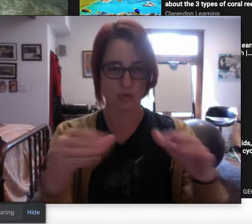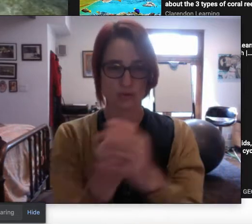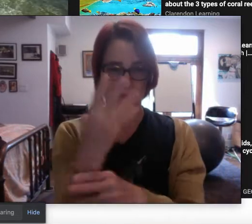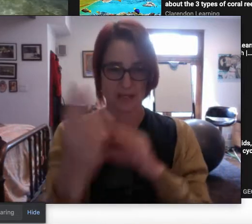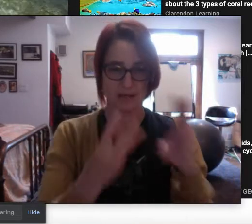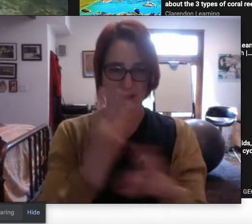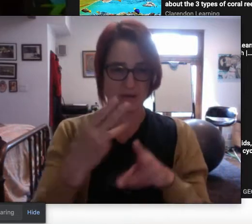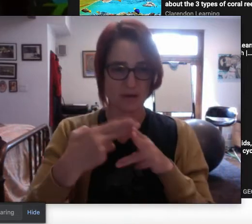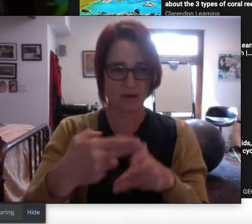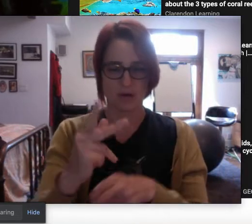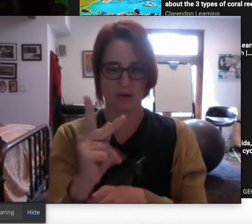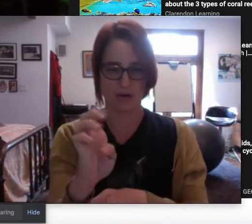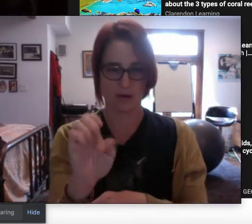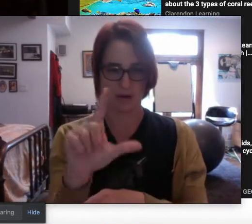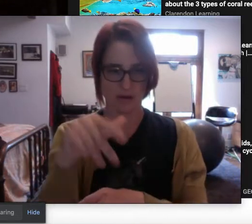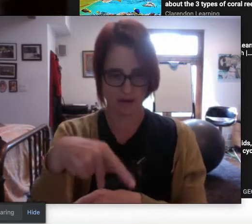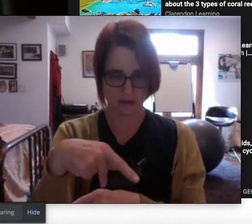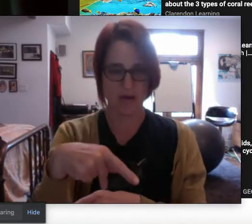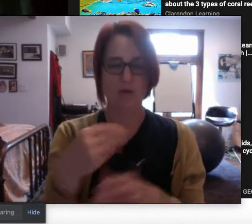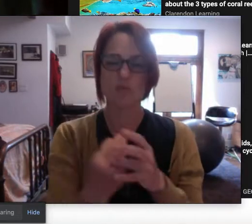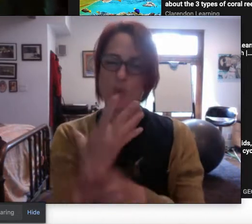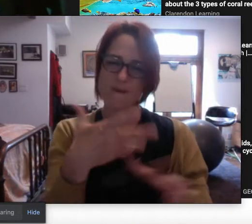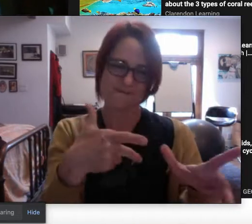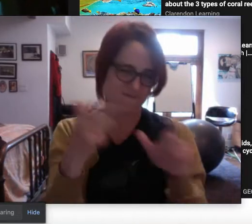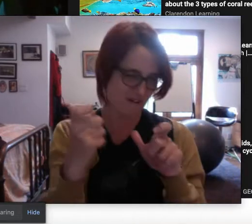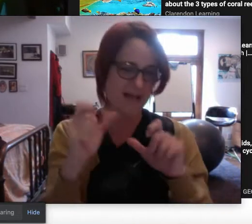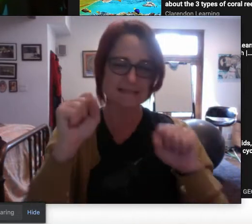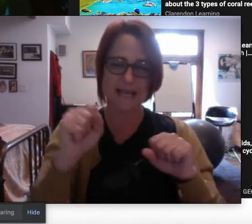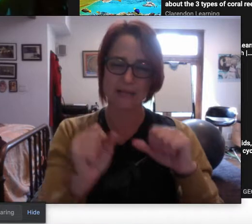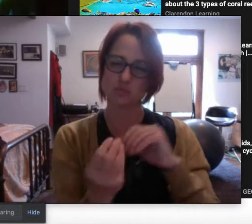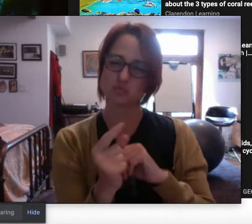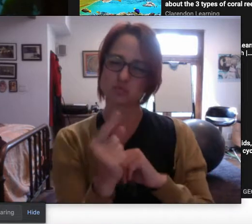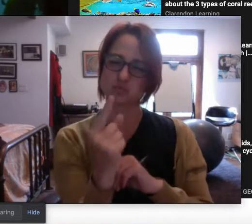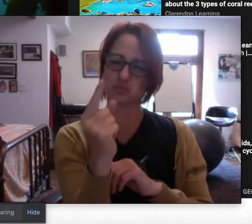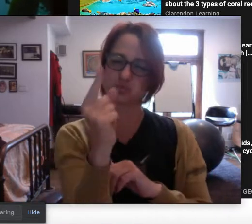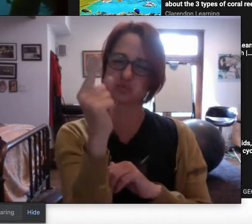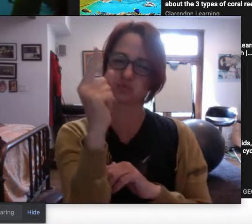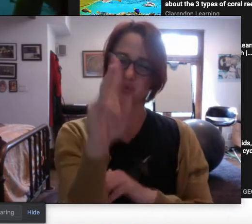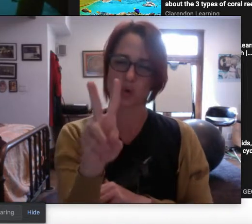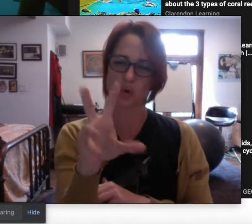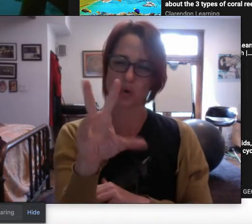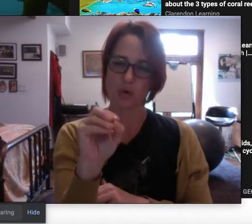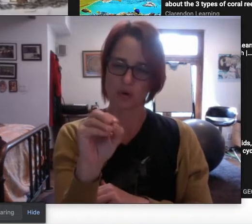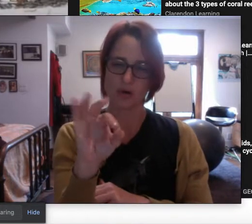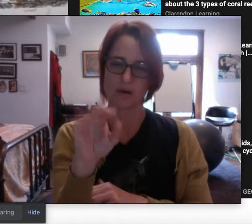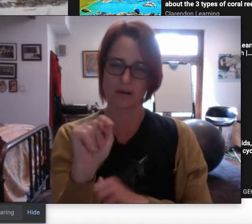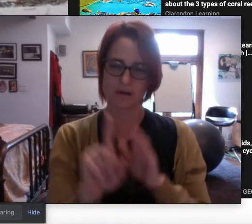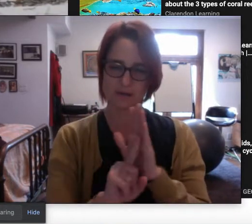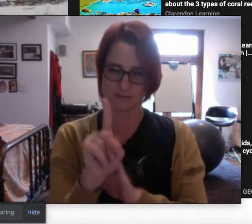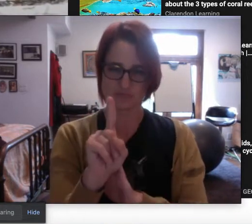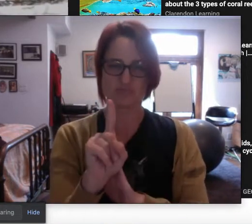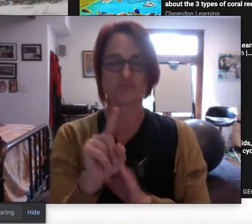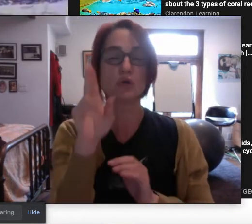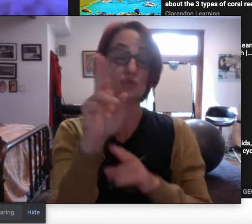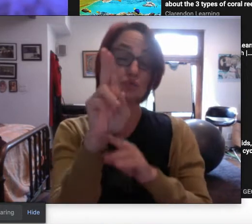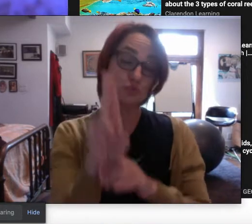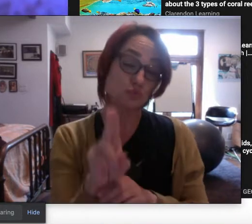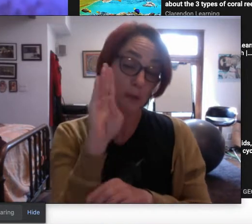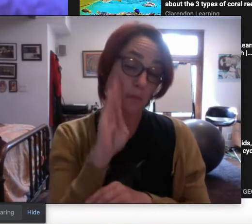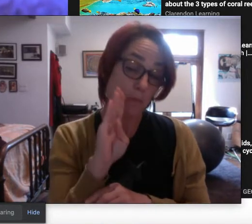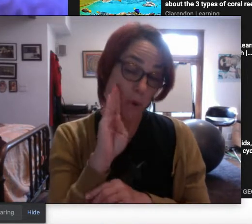called kelp. Kelp grows very quickly and can reach up to 250 feet tall. It is usually brown,